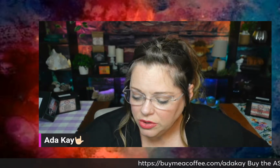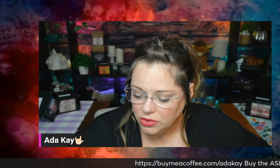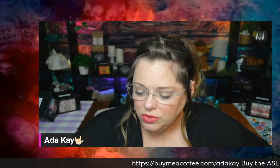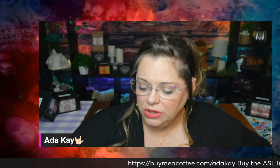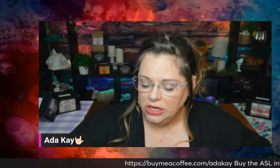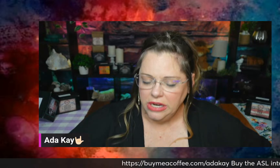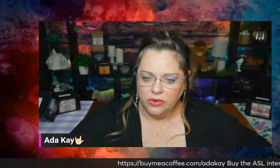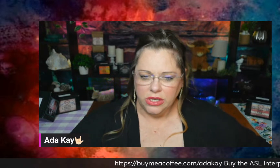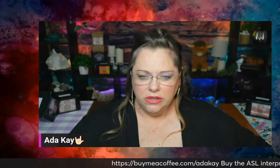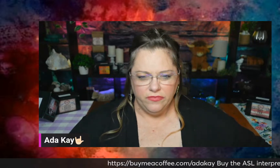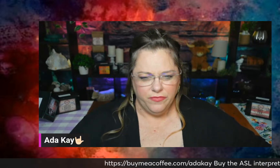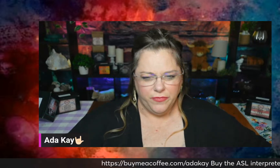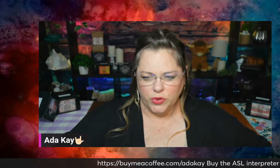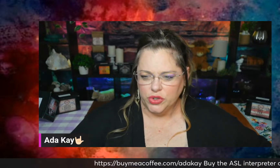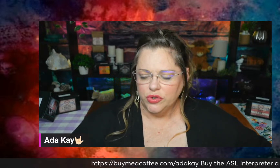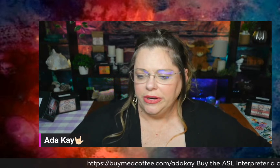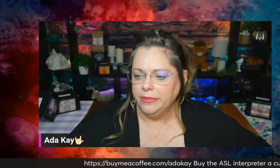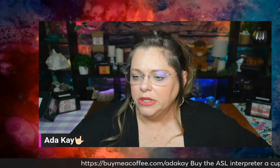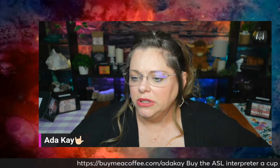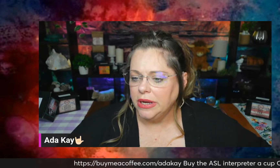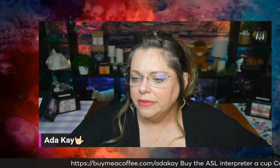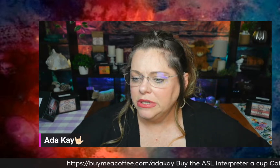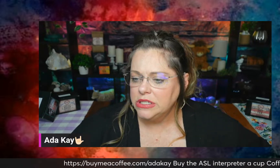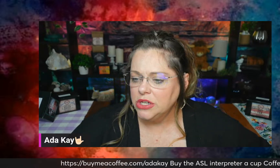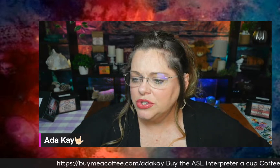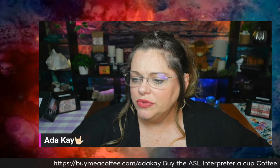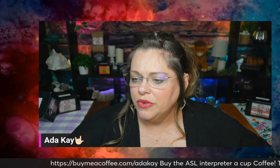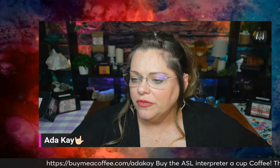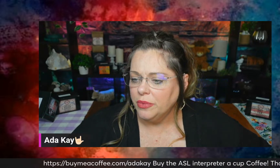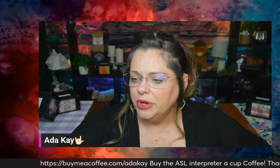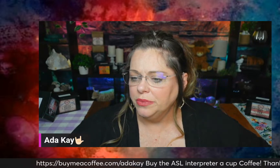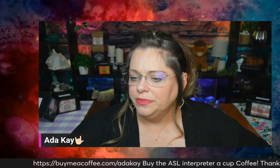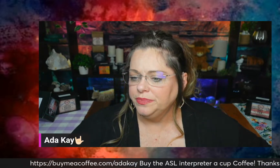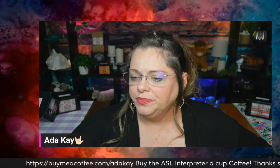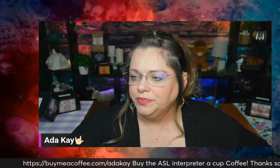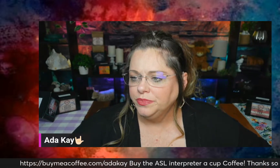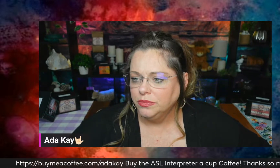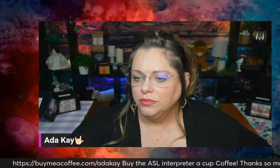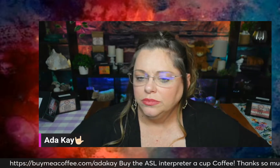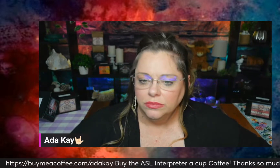I couldn't hear the whole street, but yeah, it's not too far from here.